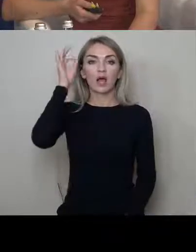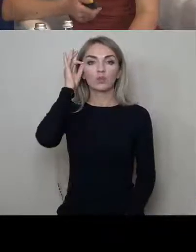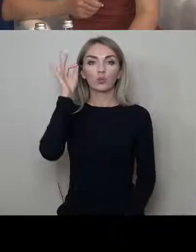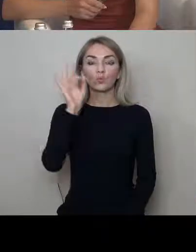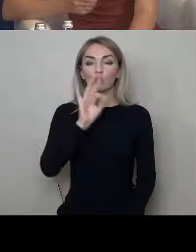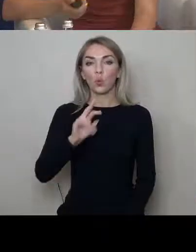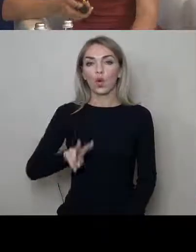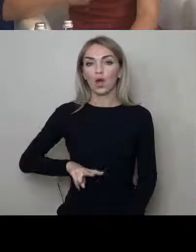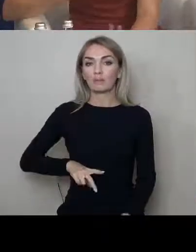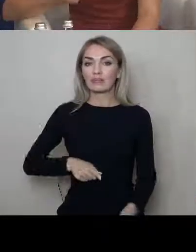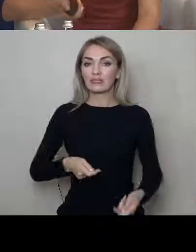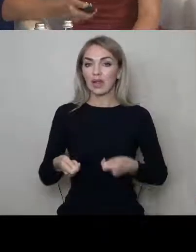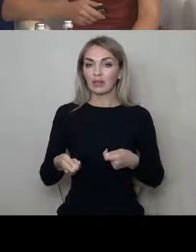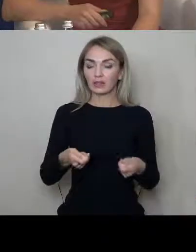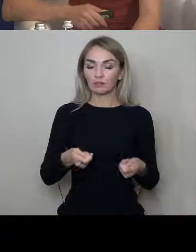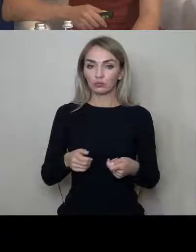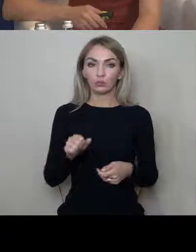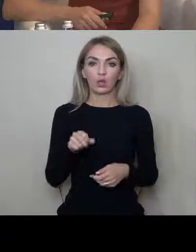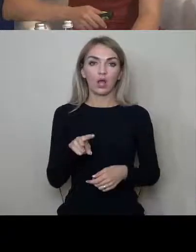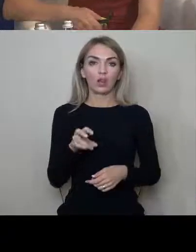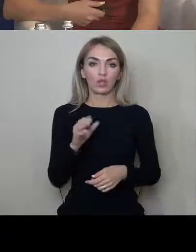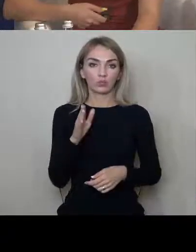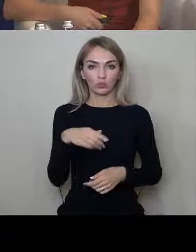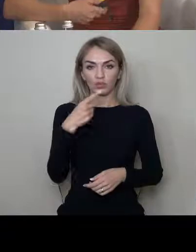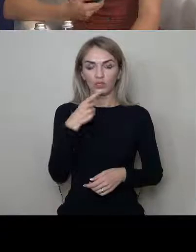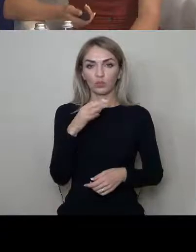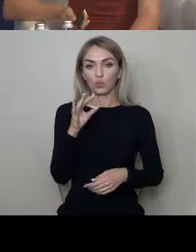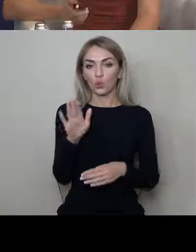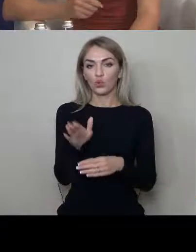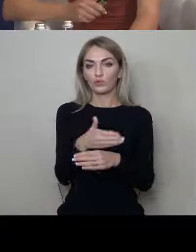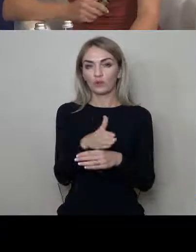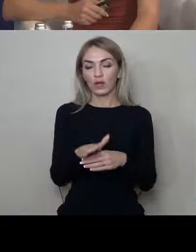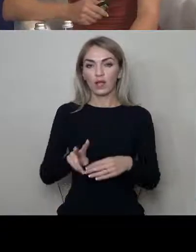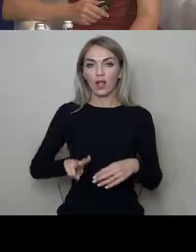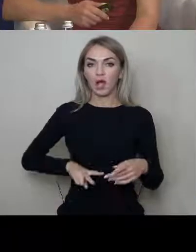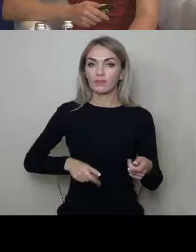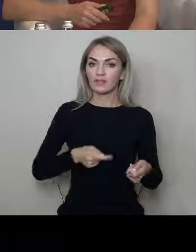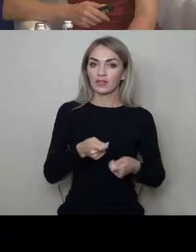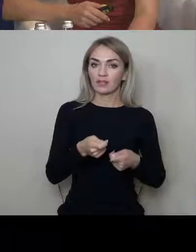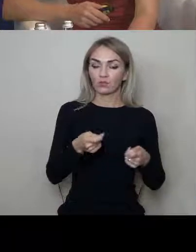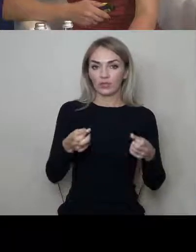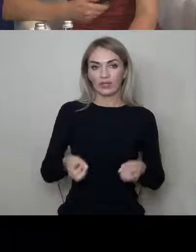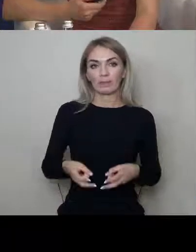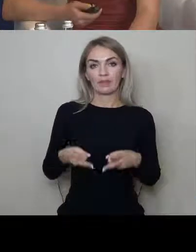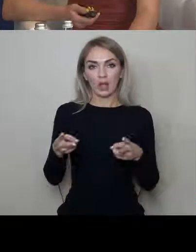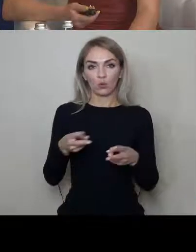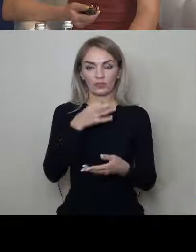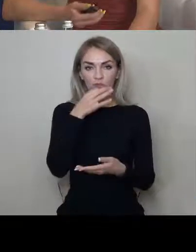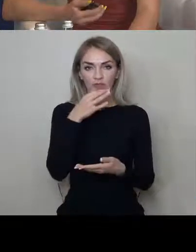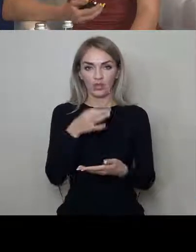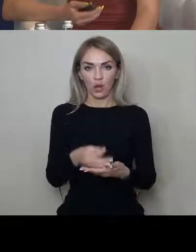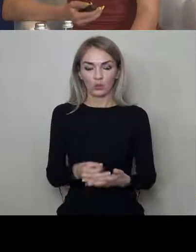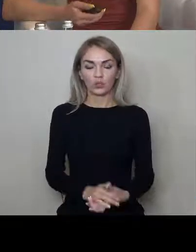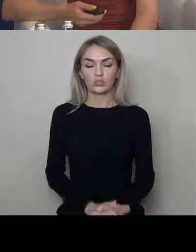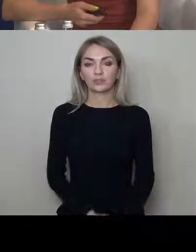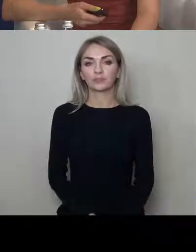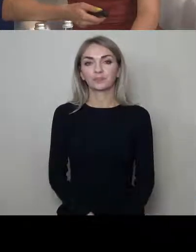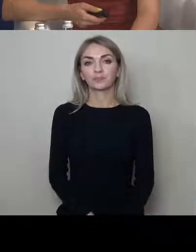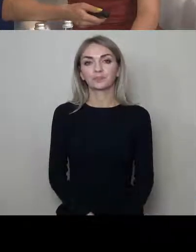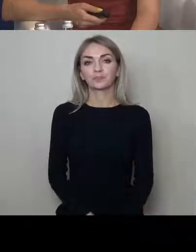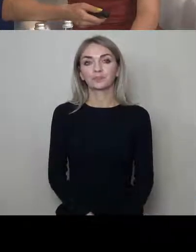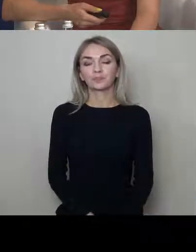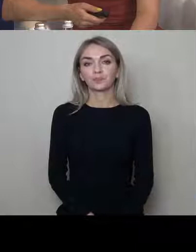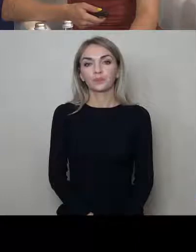refresh the information about administrative liability, but we'll speak about delineation between criminal